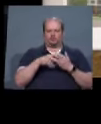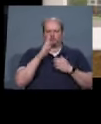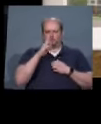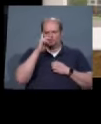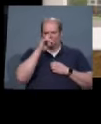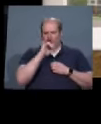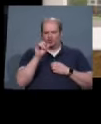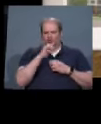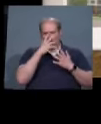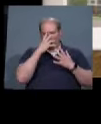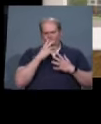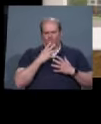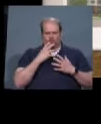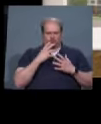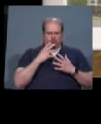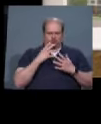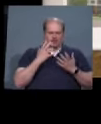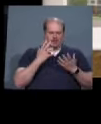look. Unfortunately,